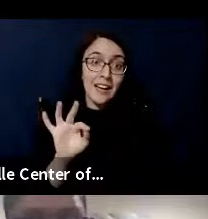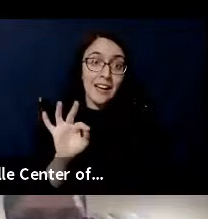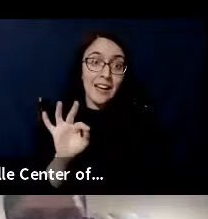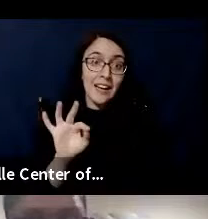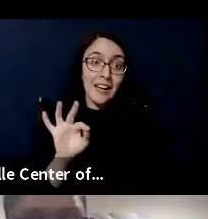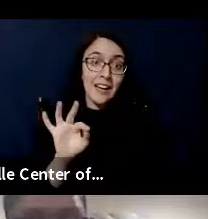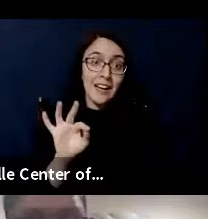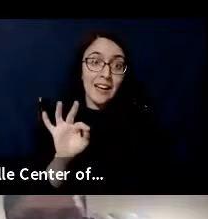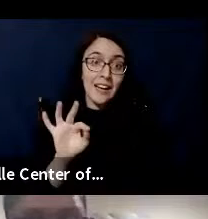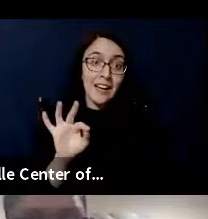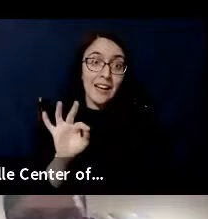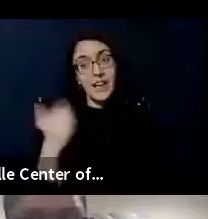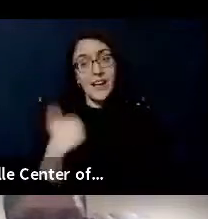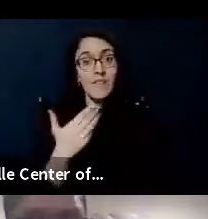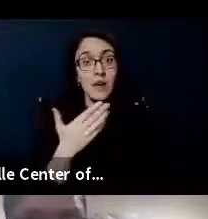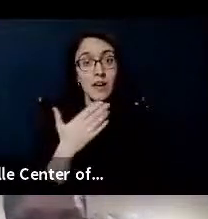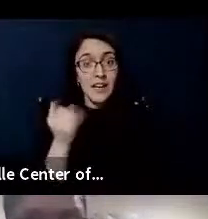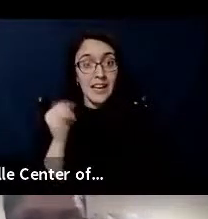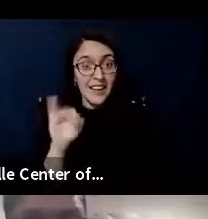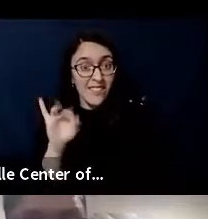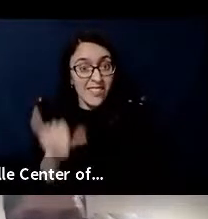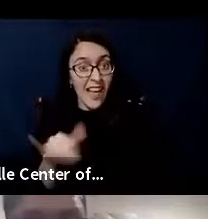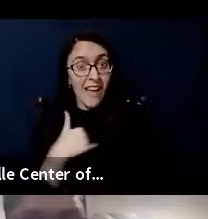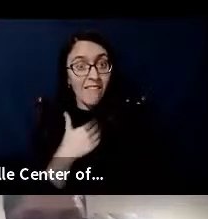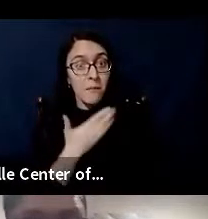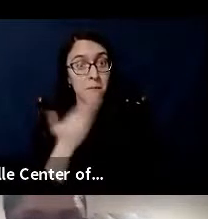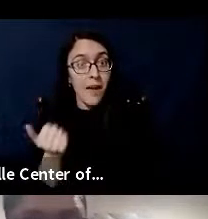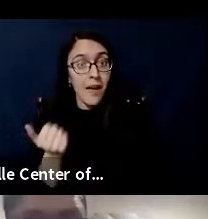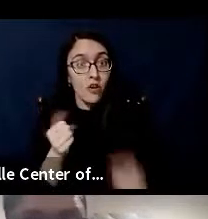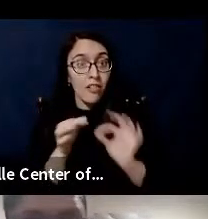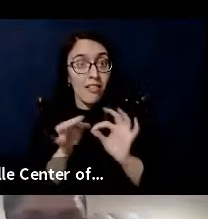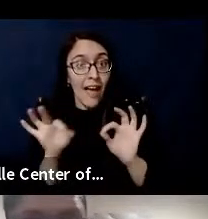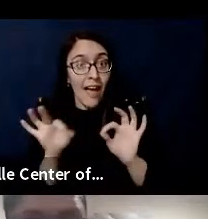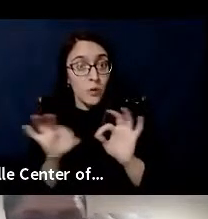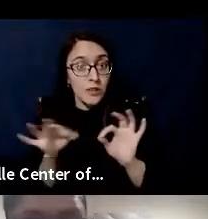Dr. Buchanan has better language in it, which I think it certainly is